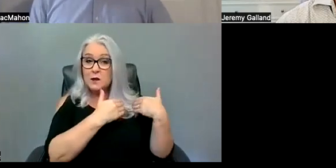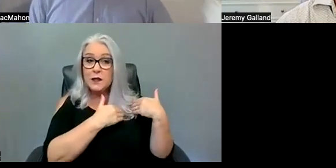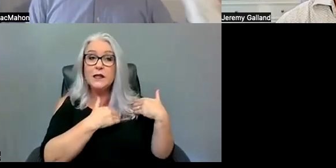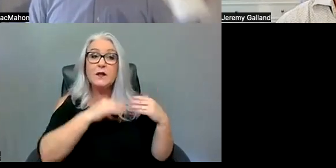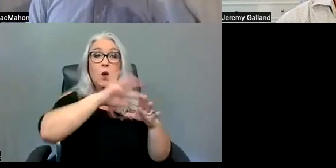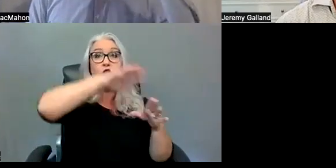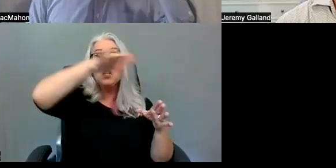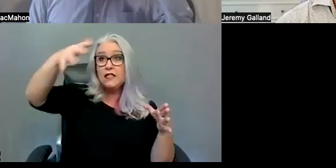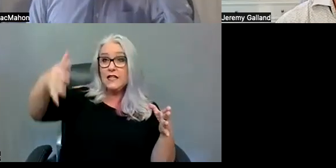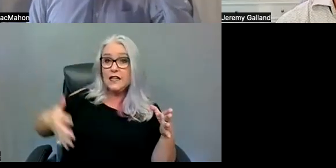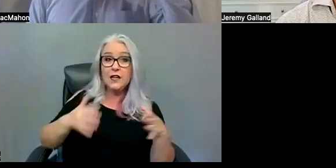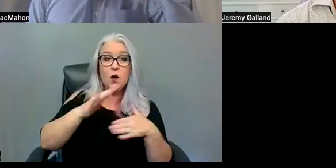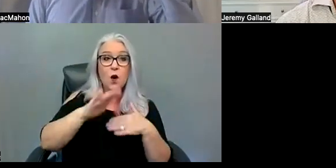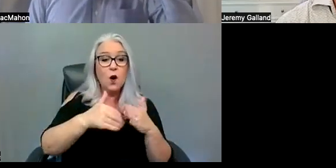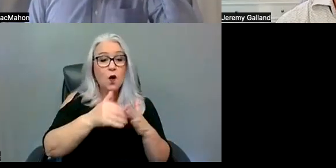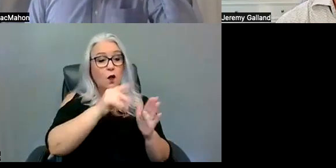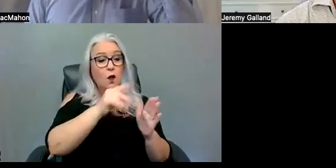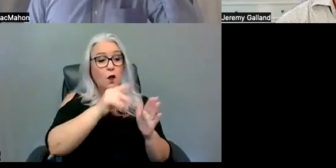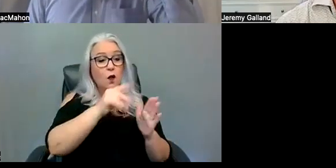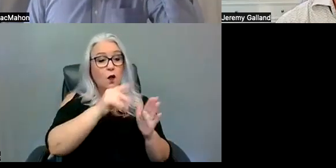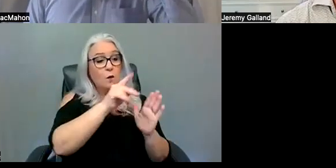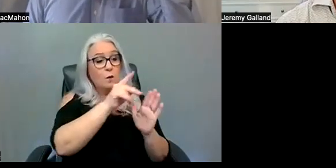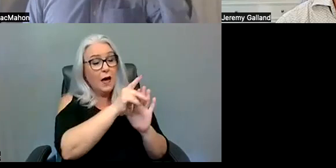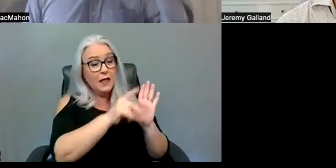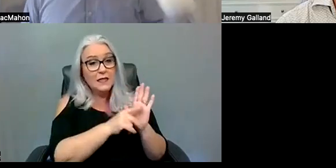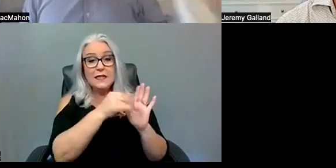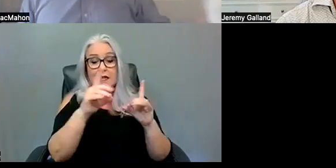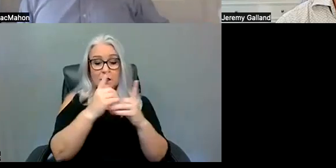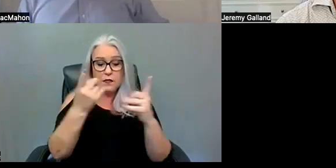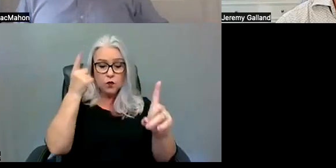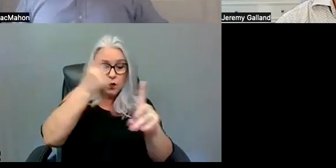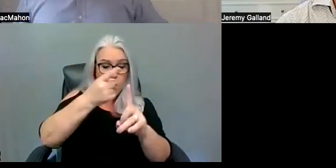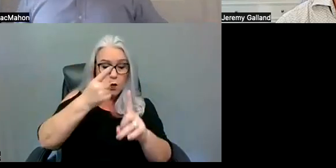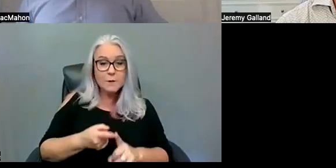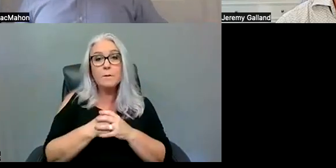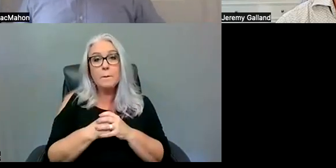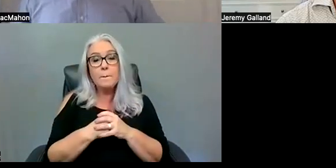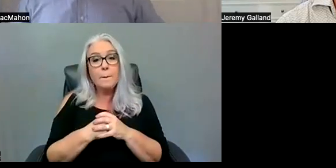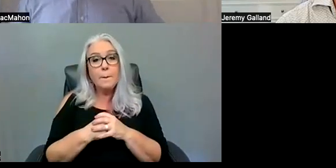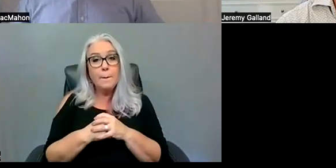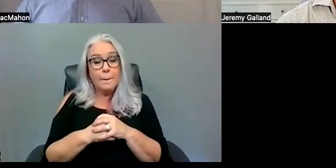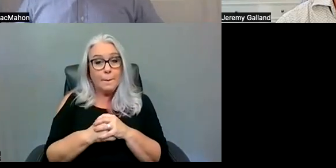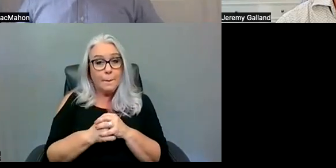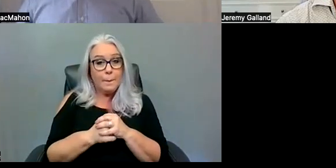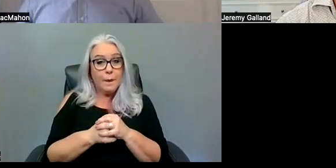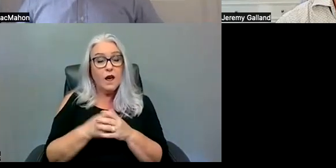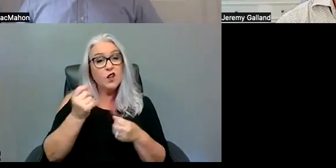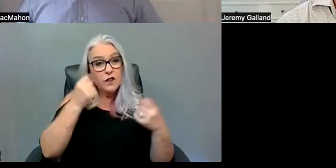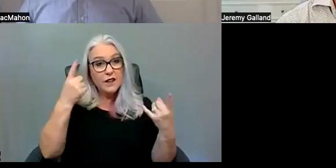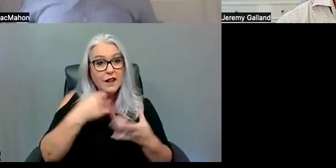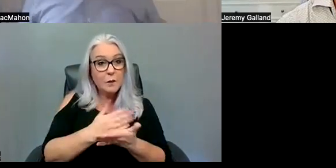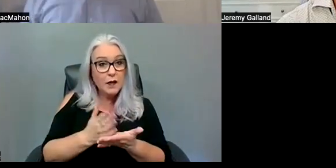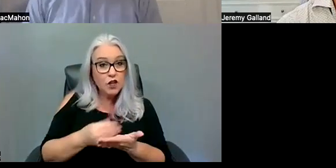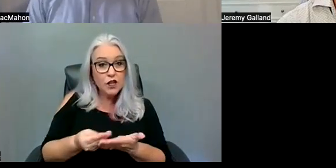policies and resources for district goals, for submitting a budget, proposing a budget to be approved for